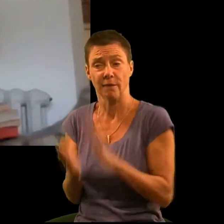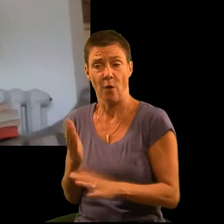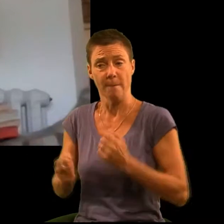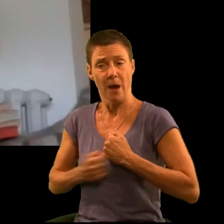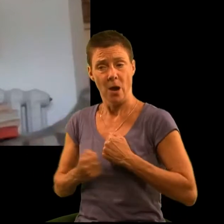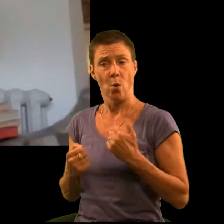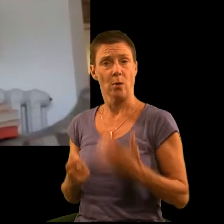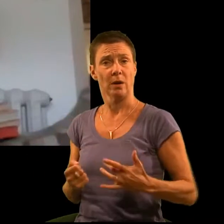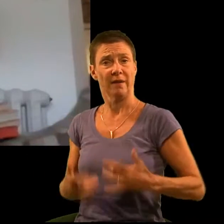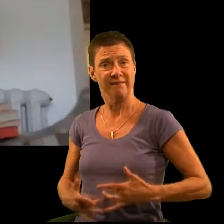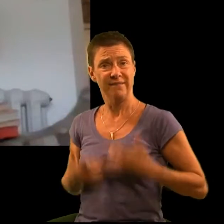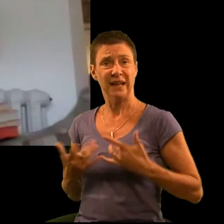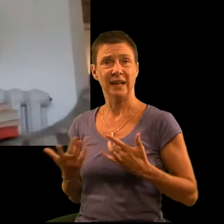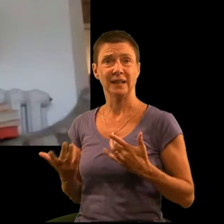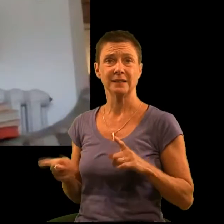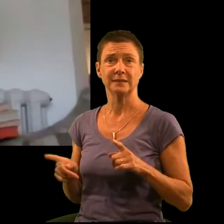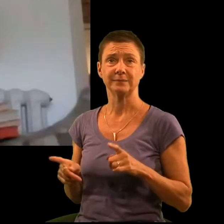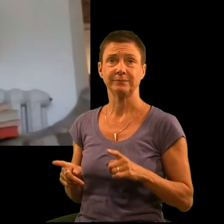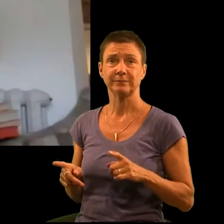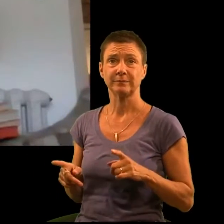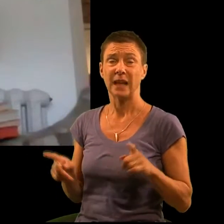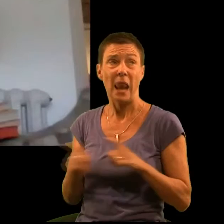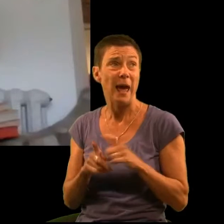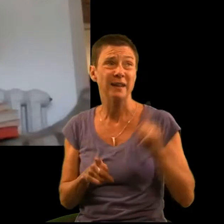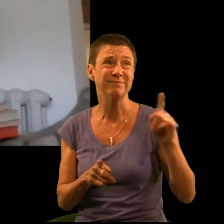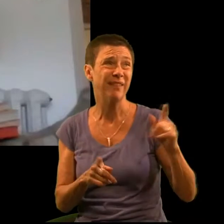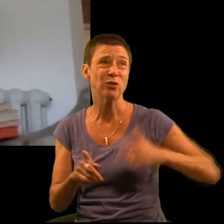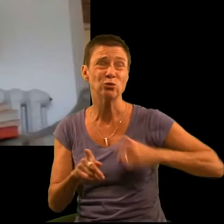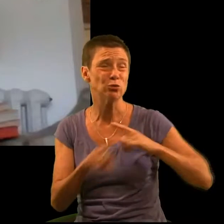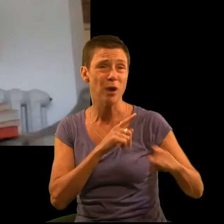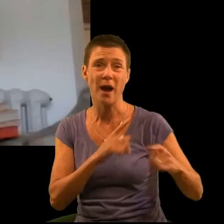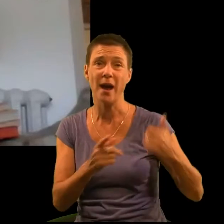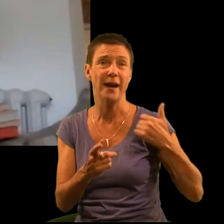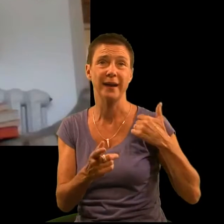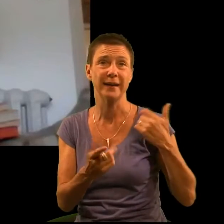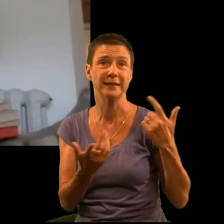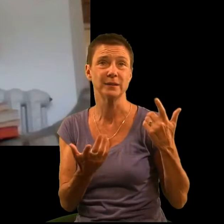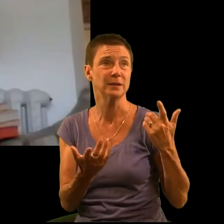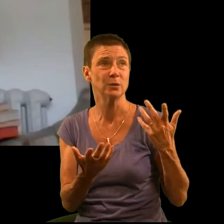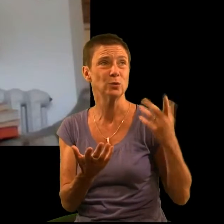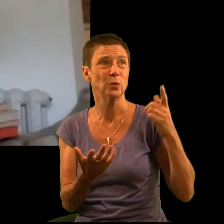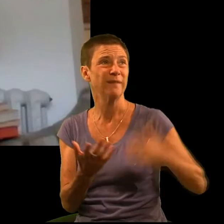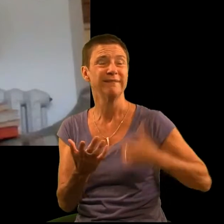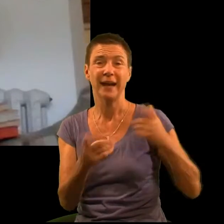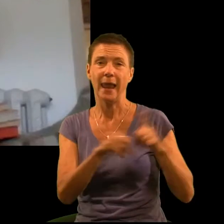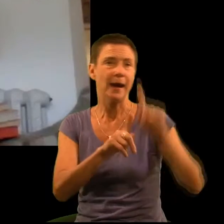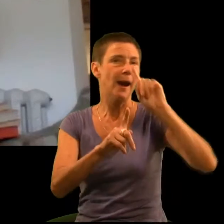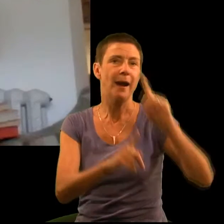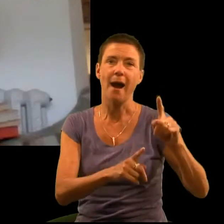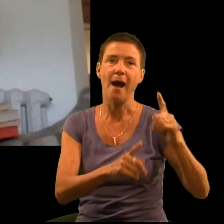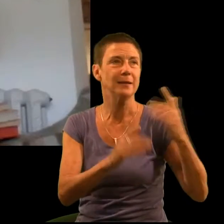own feelings of inadequacy measuring up to my father, I absolutely put it into Hiccup,